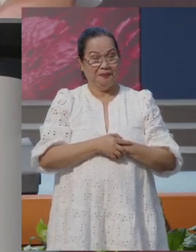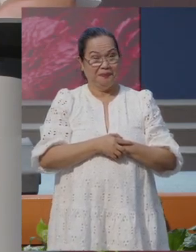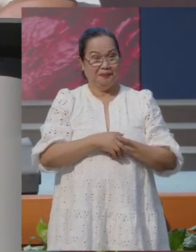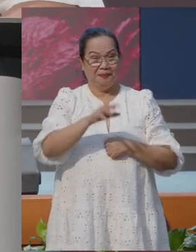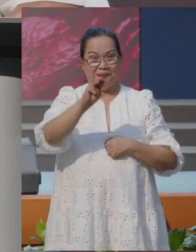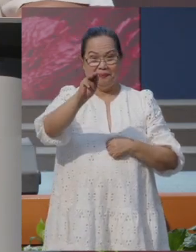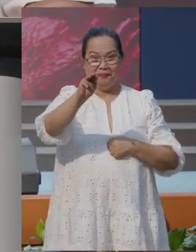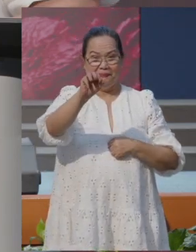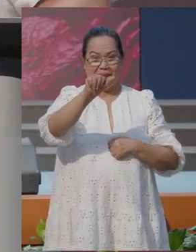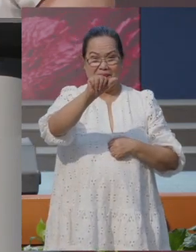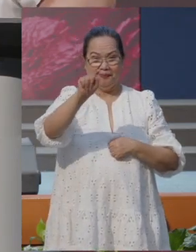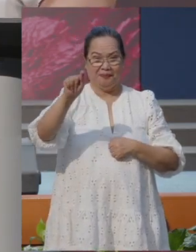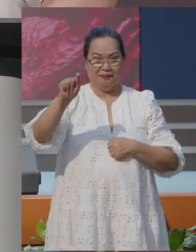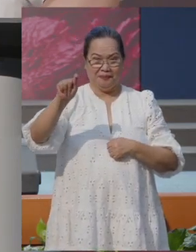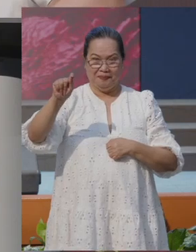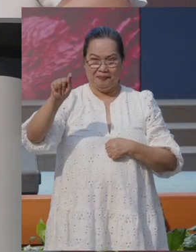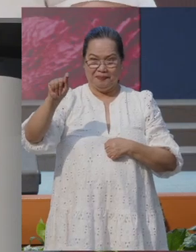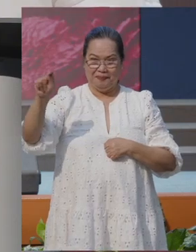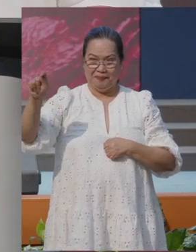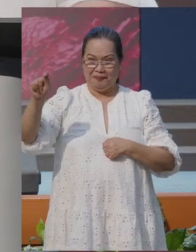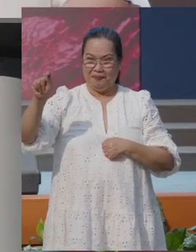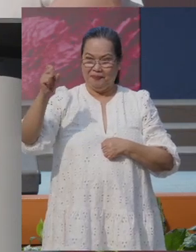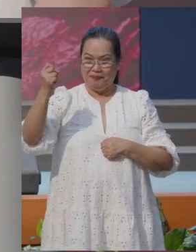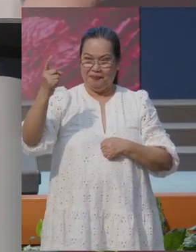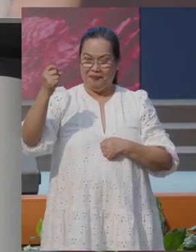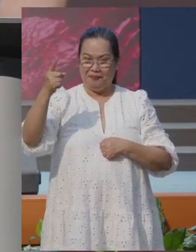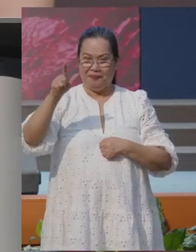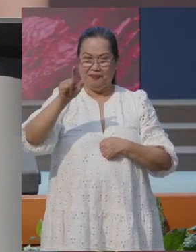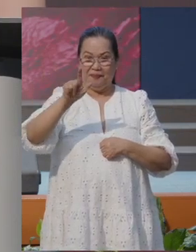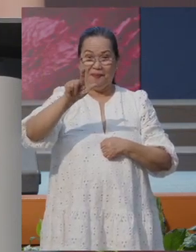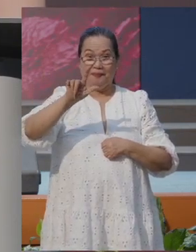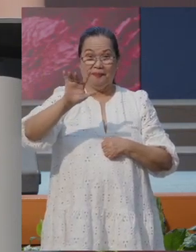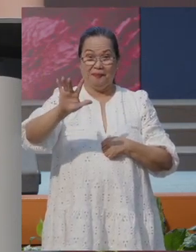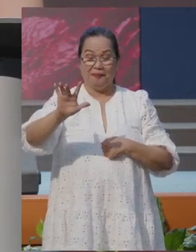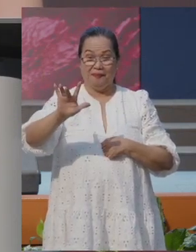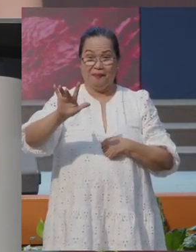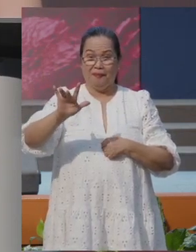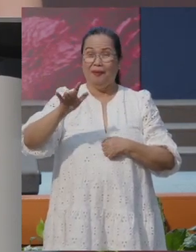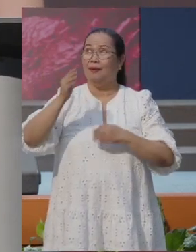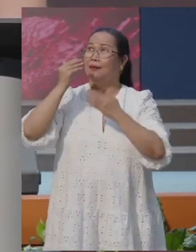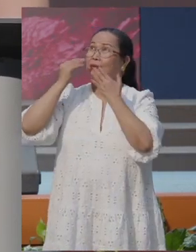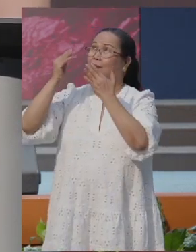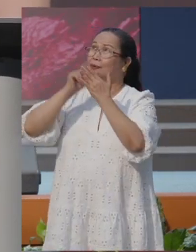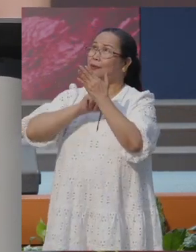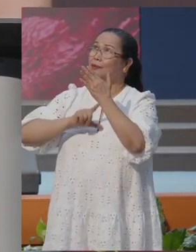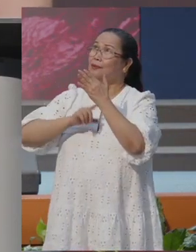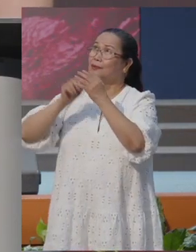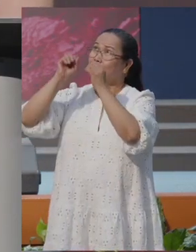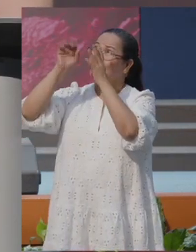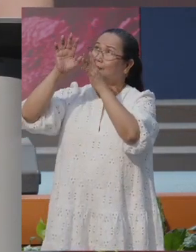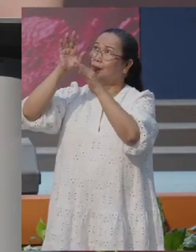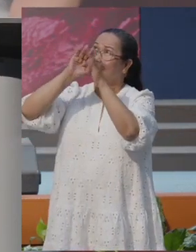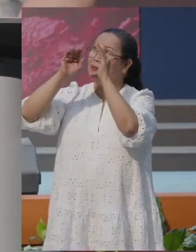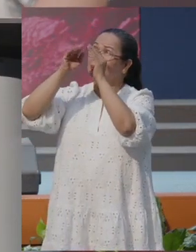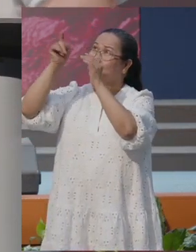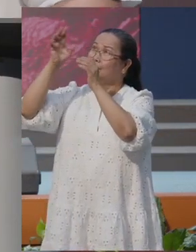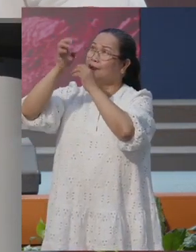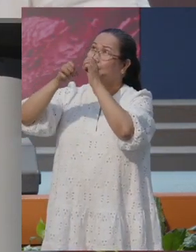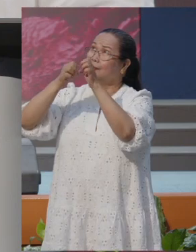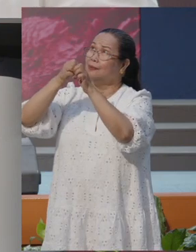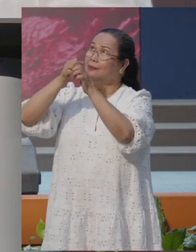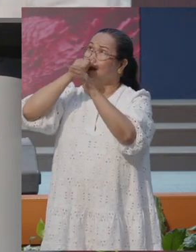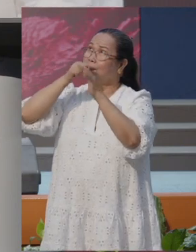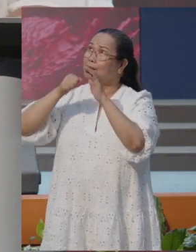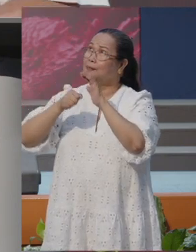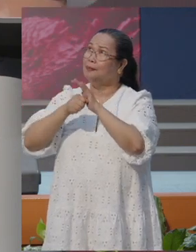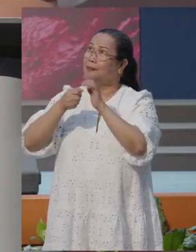Matthew 11:25, panalangin ni Kristo Jesus, I thank you, Father, Lord of heaven and earth, that you have hidden these